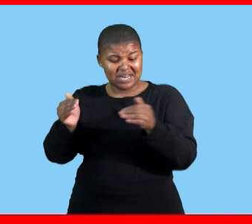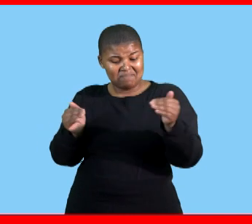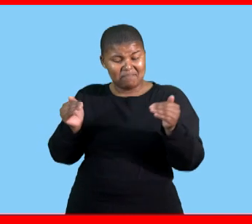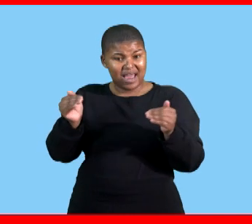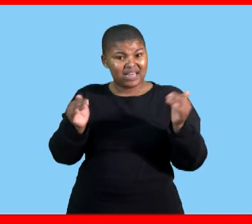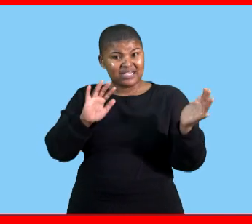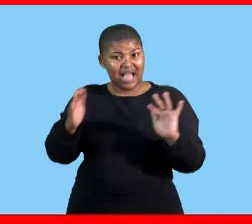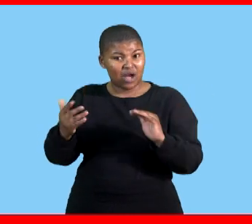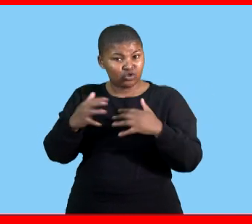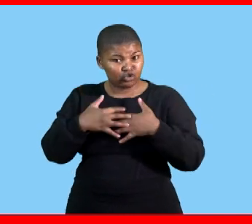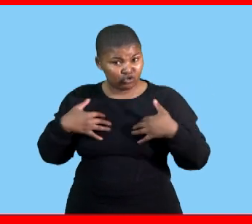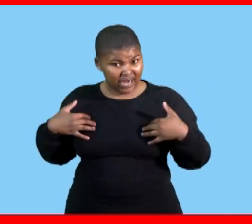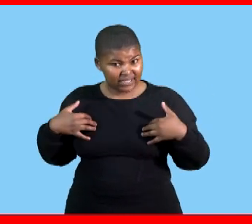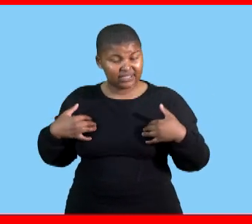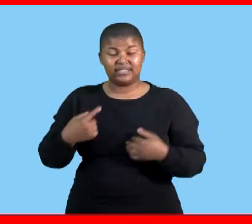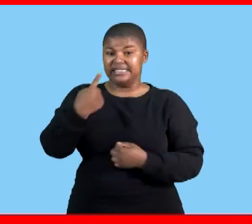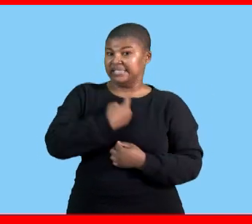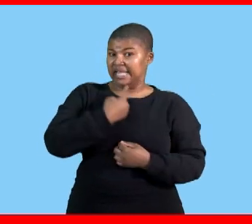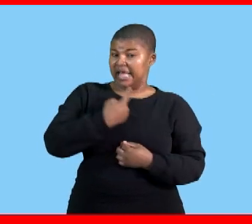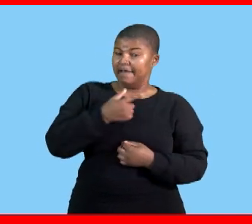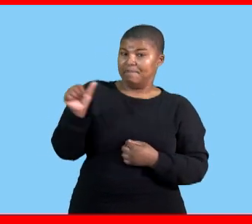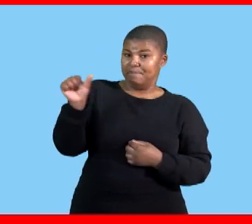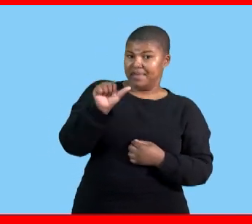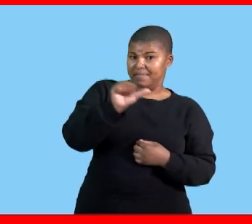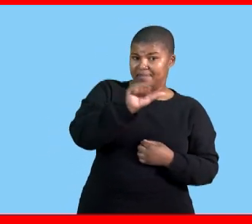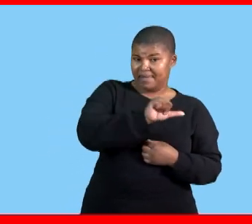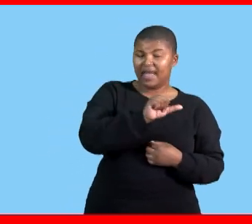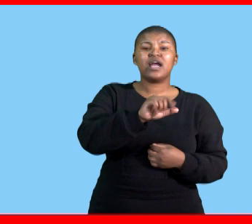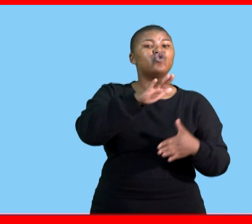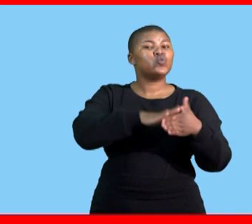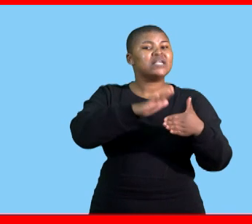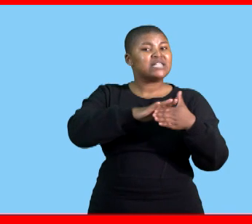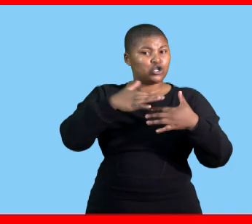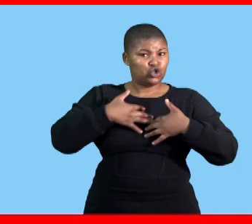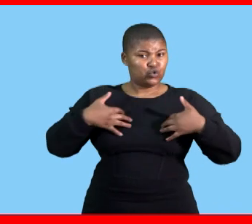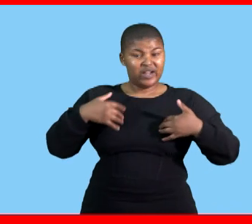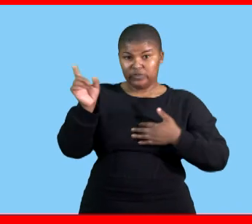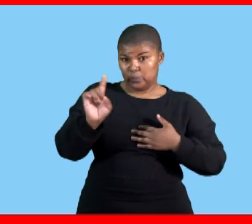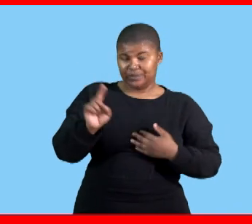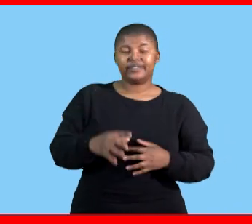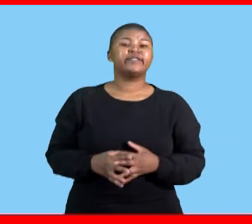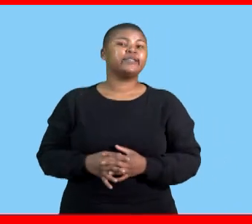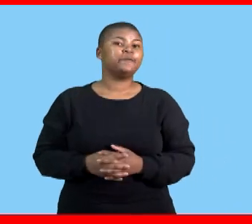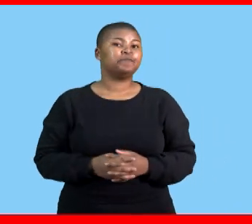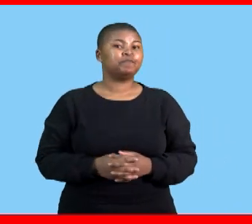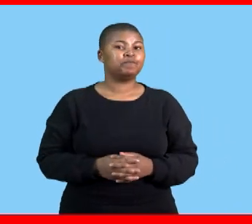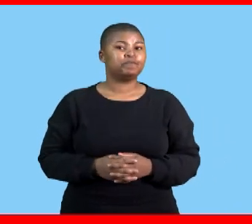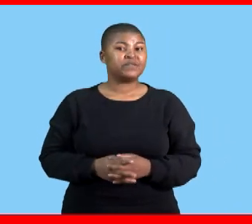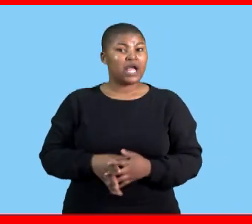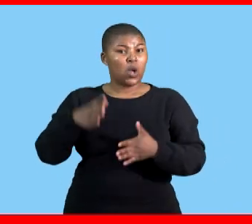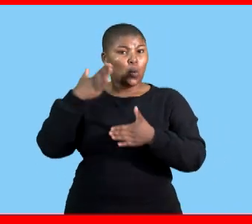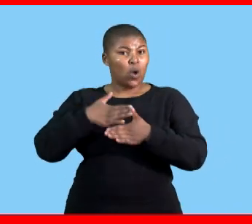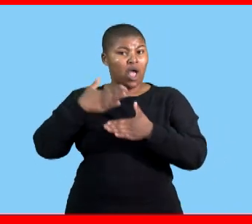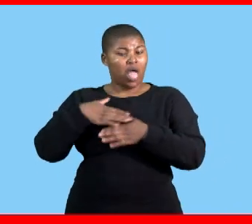stress, let us quickly remind ourselves of the causes of stress. Remember, we said heavy